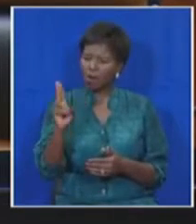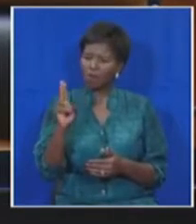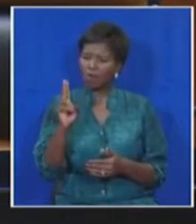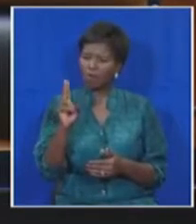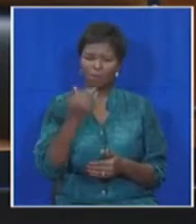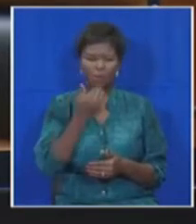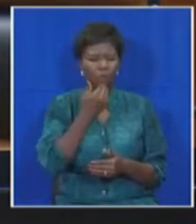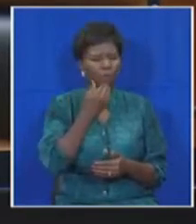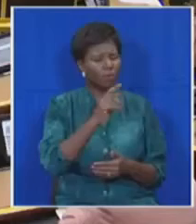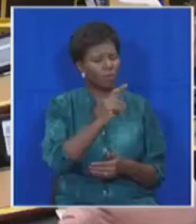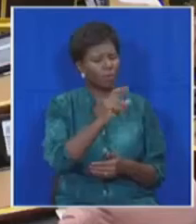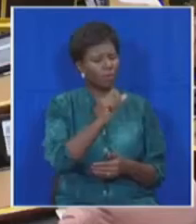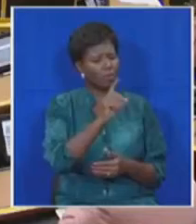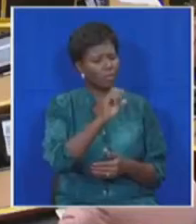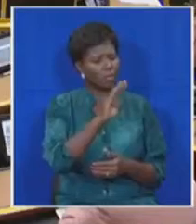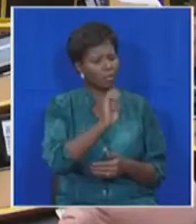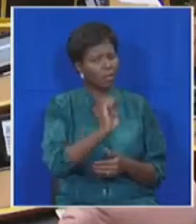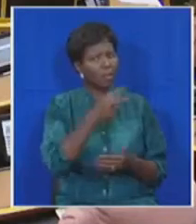Patel.